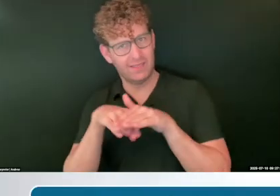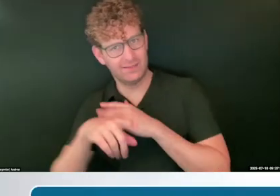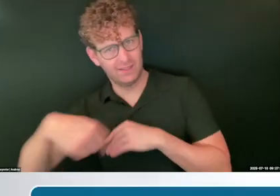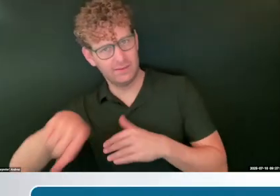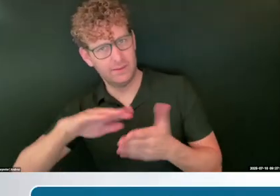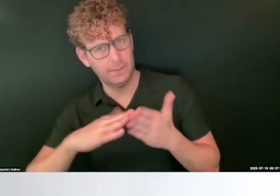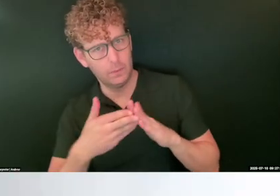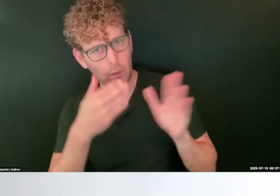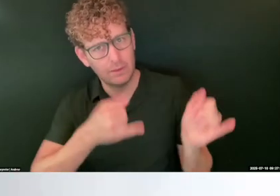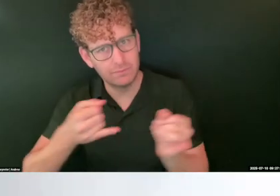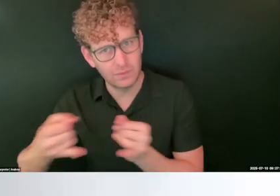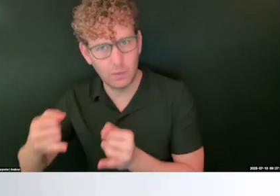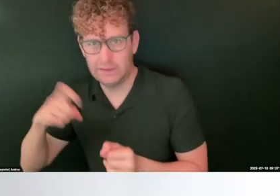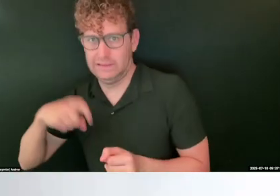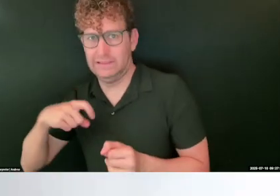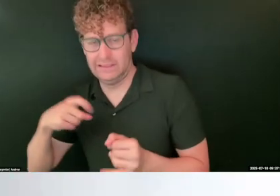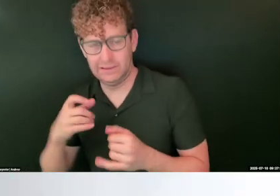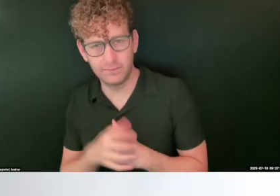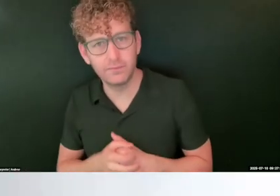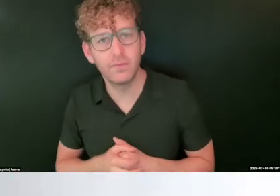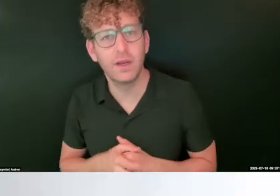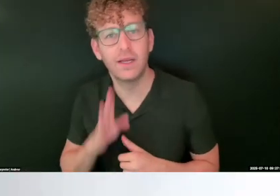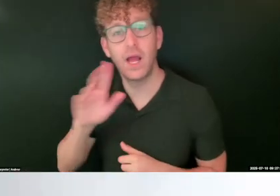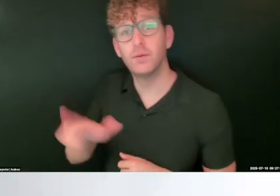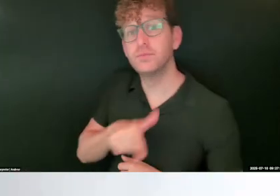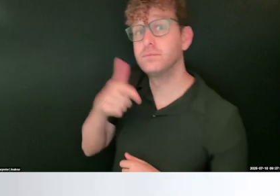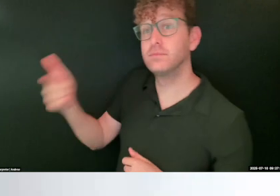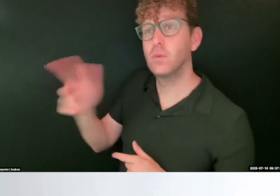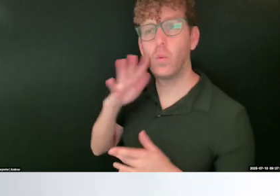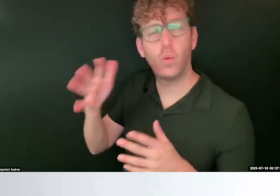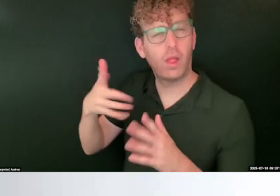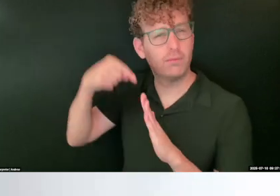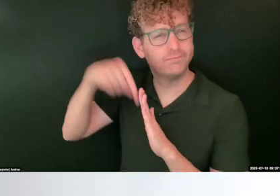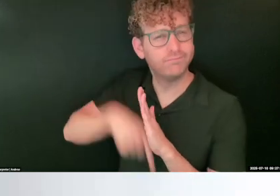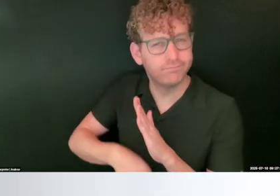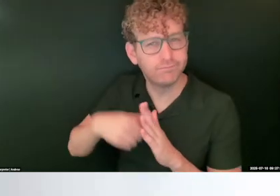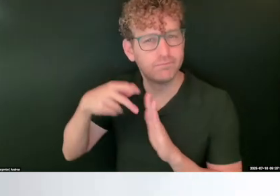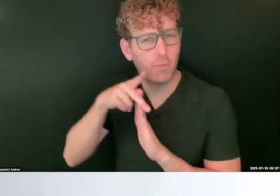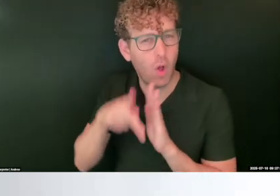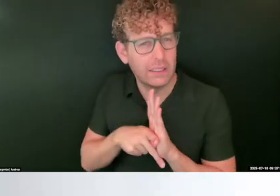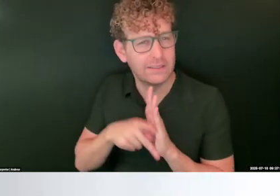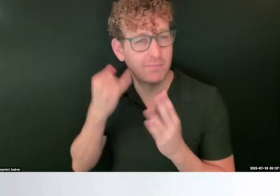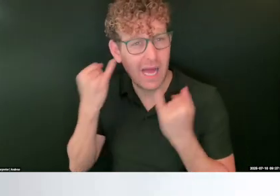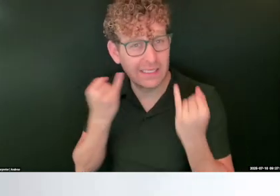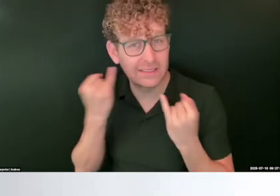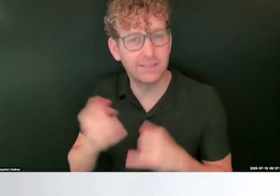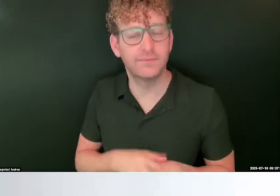I will now pass it over to Tiffany to provide some more detail on these policy ideas.